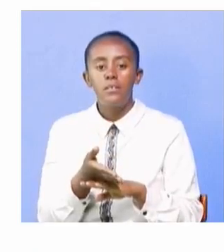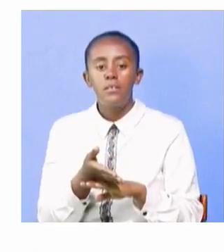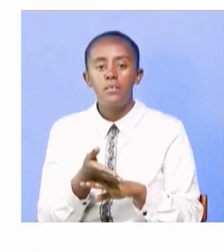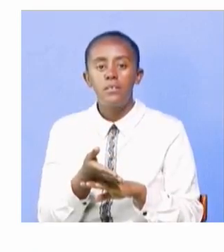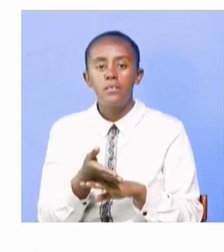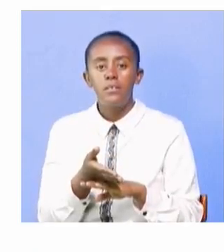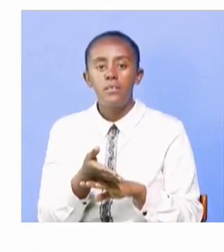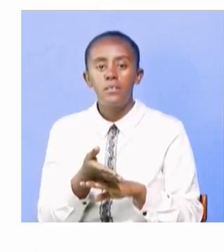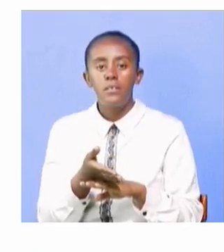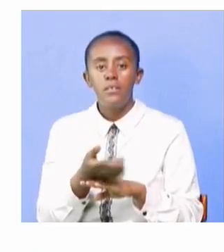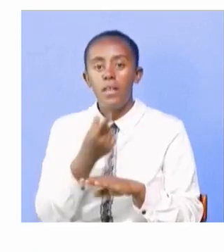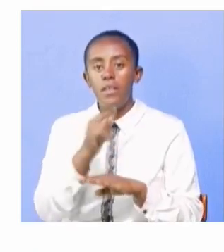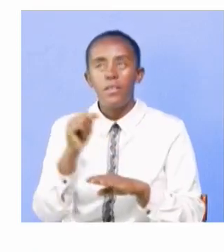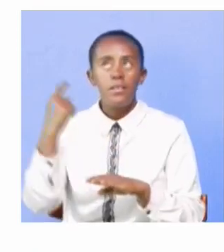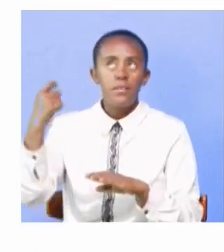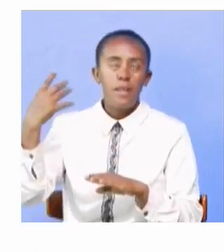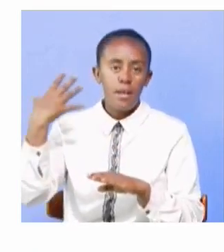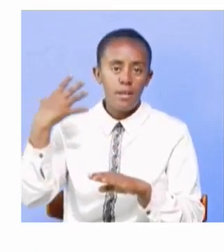the sun